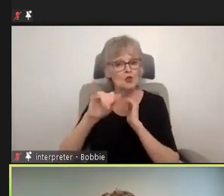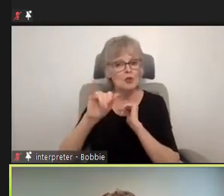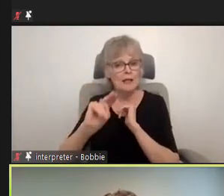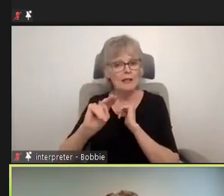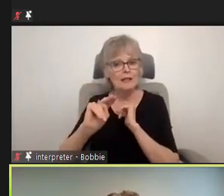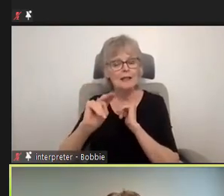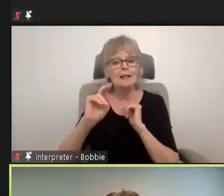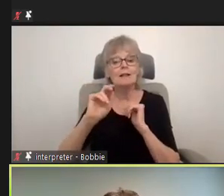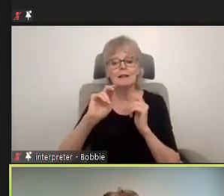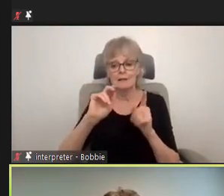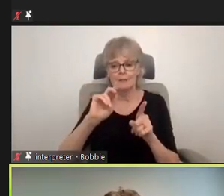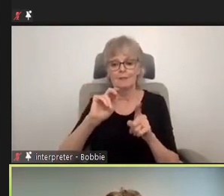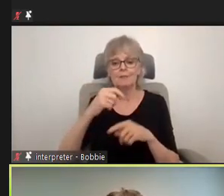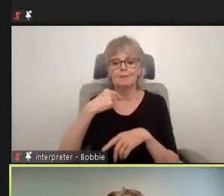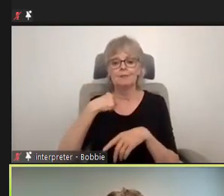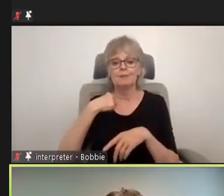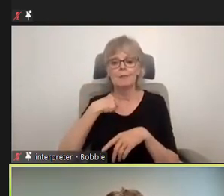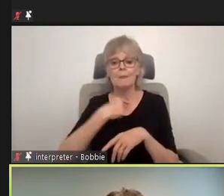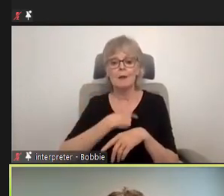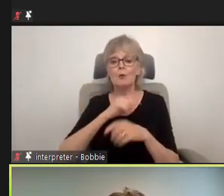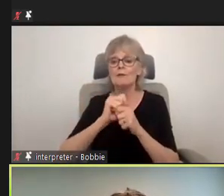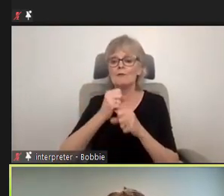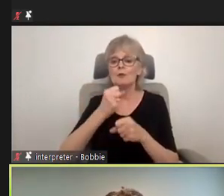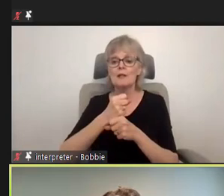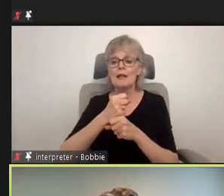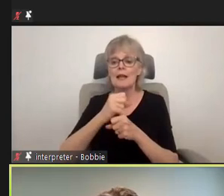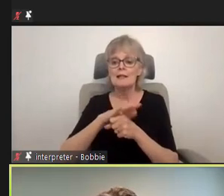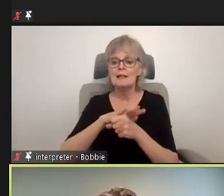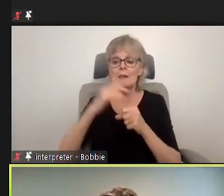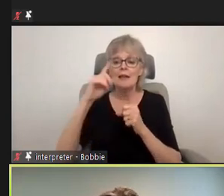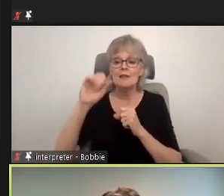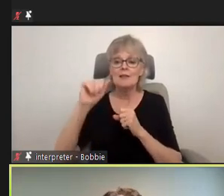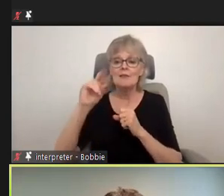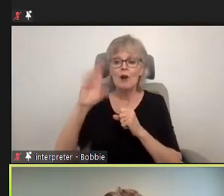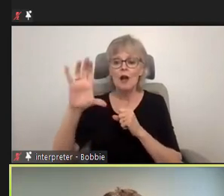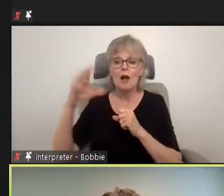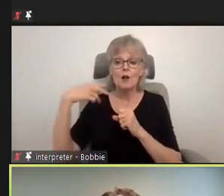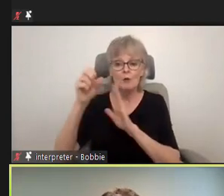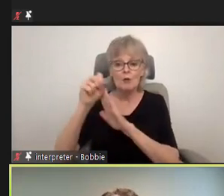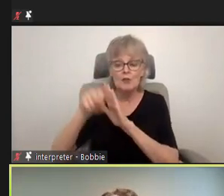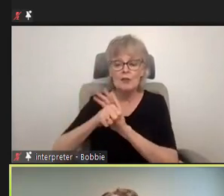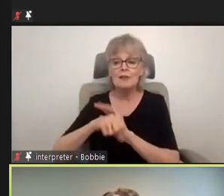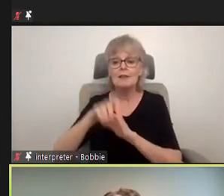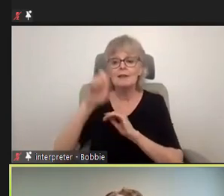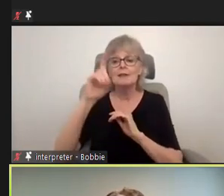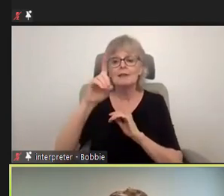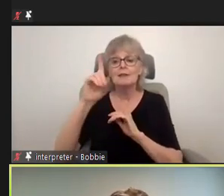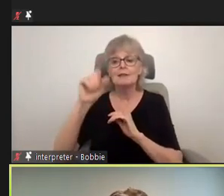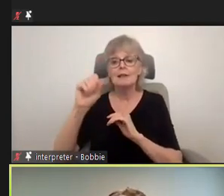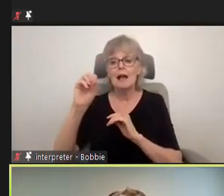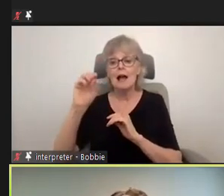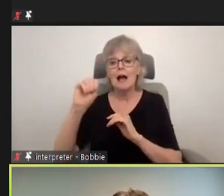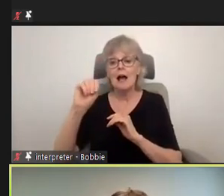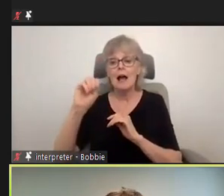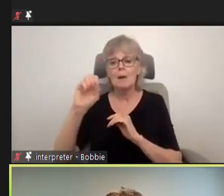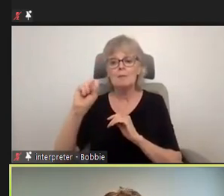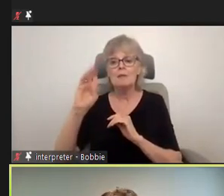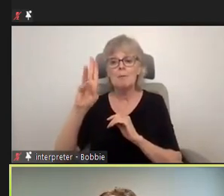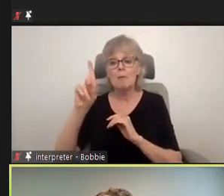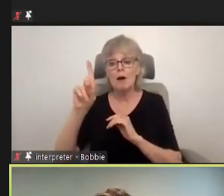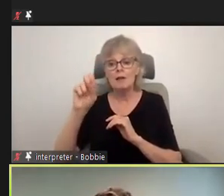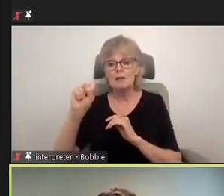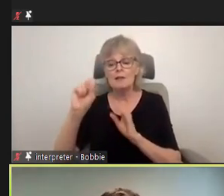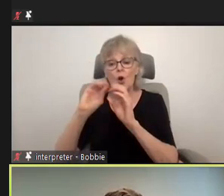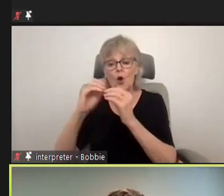council, we created space for the ARC of Washington State, the Developmental Disabilities Ombuds Office, the Developmental